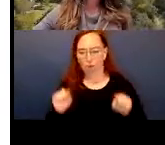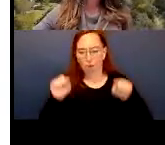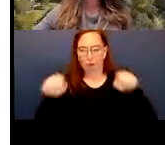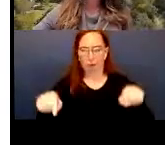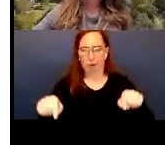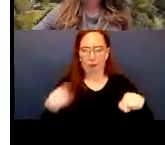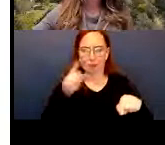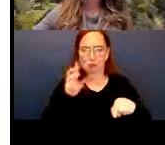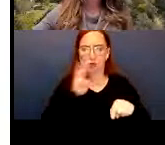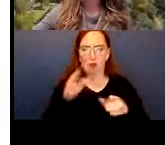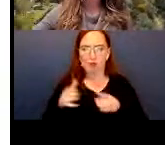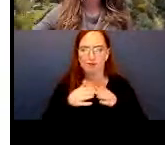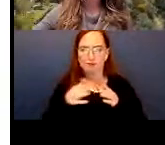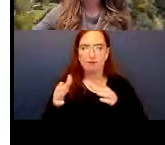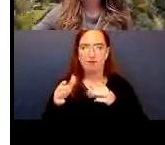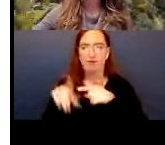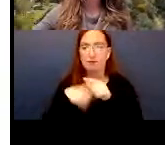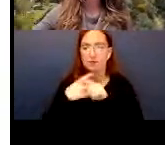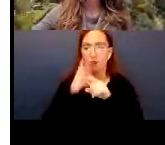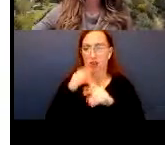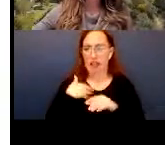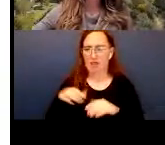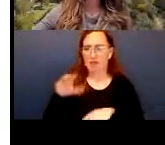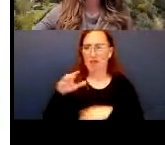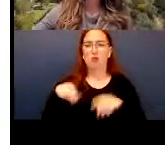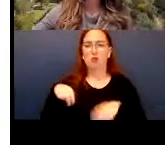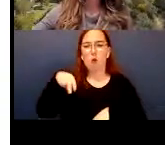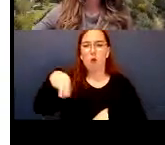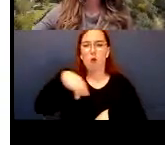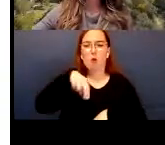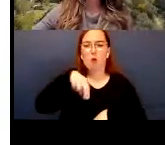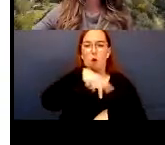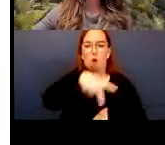And we would have the at-grade crossings here along Barton Springs Road.